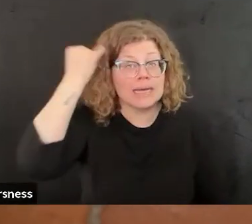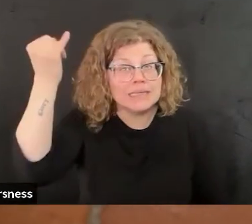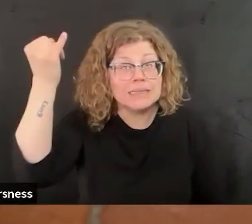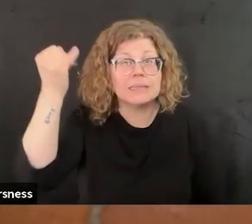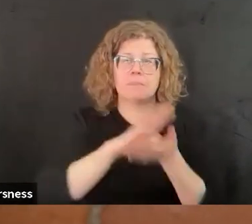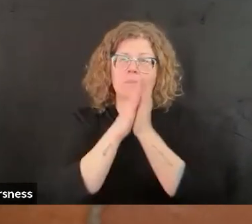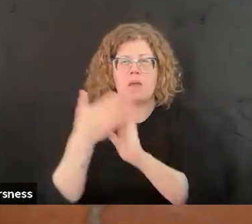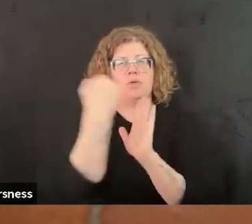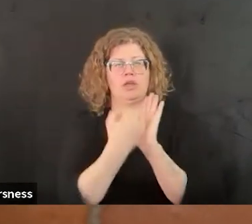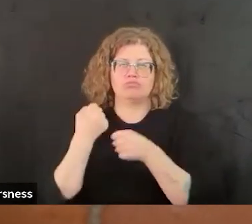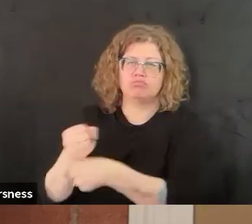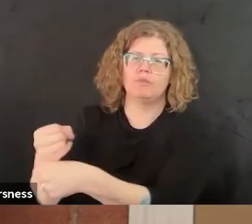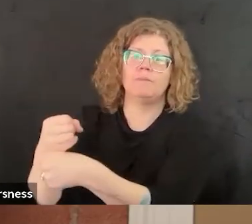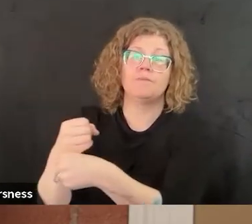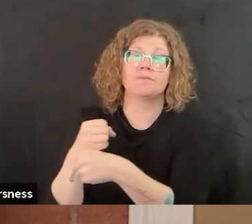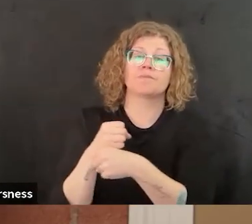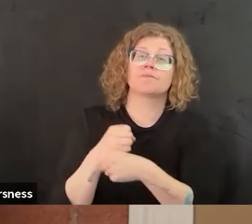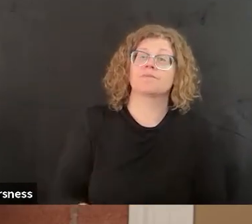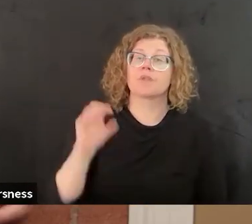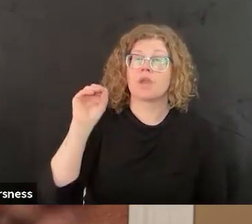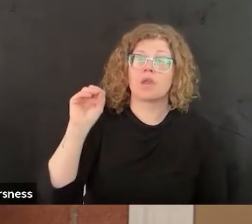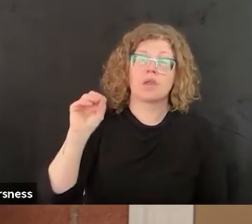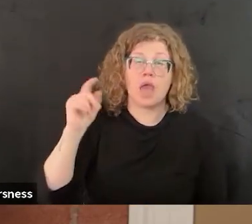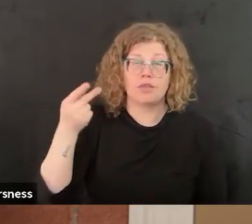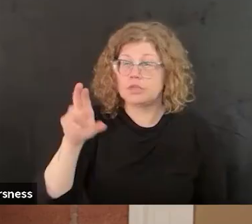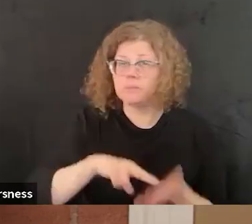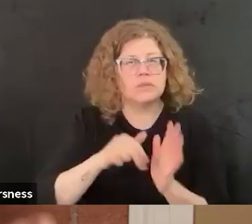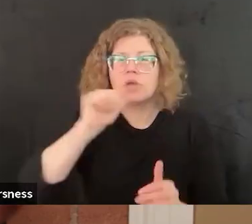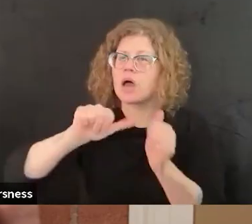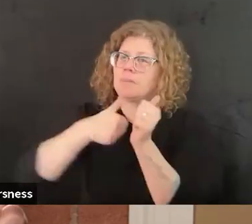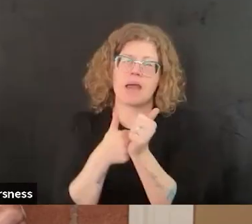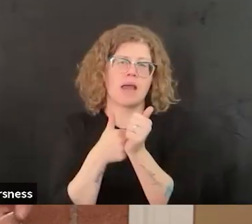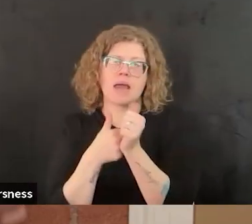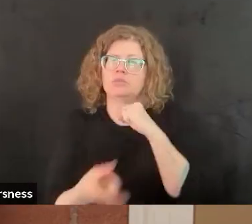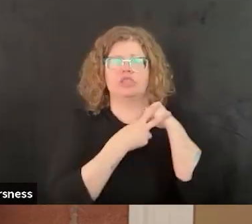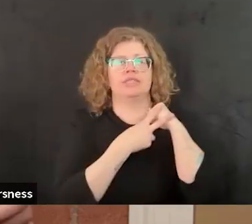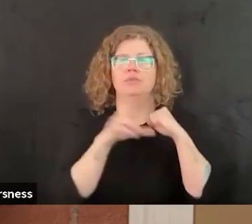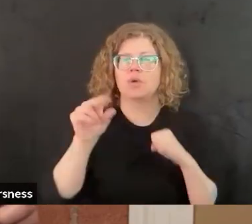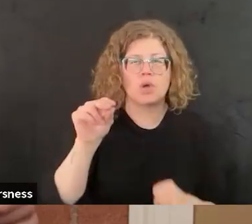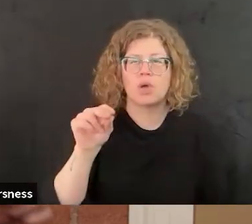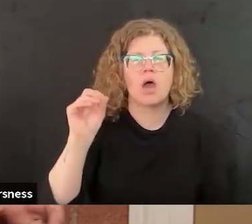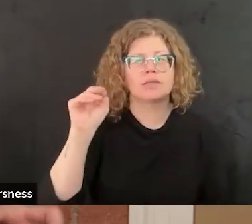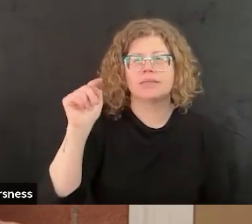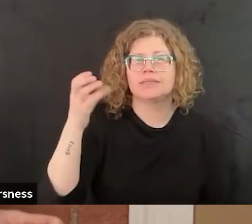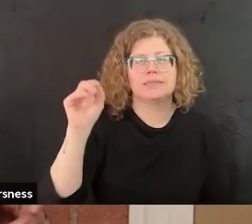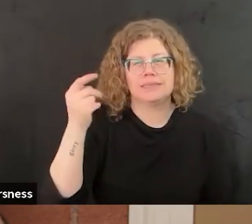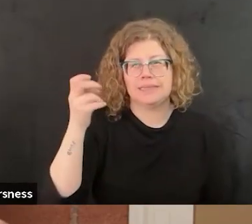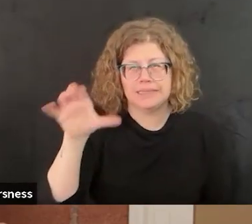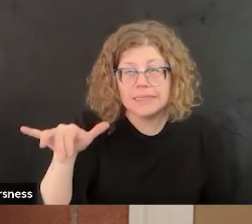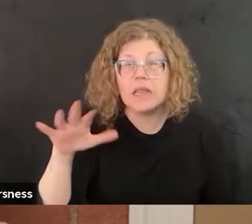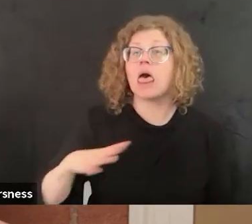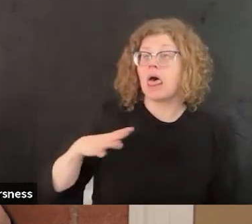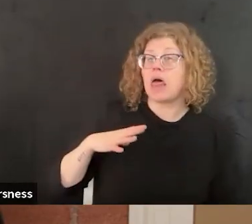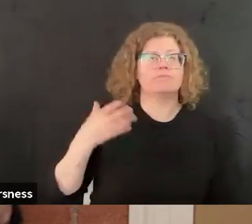actual idea that they're working toward. Other is different than contingency. Contingency is an amount that's reserved right